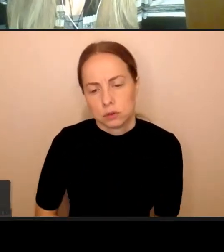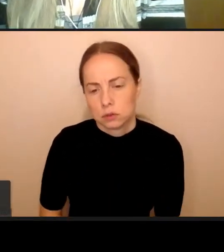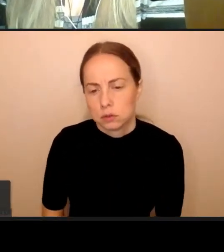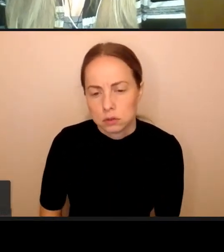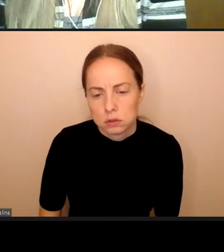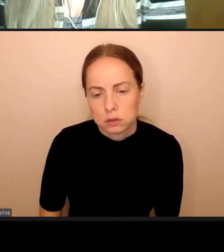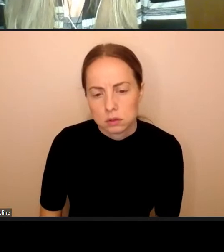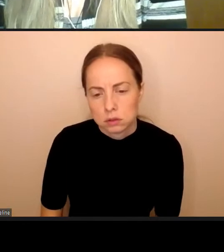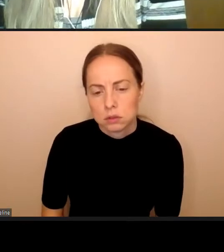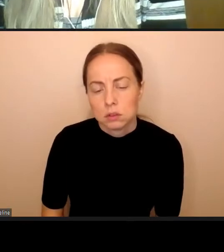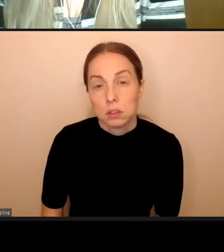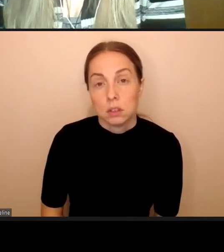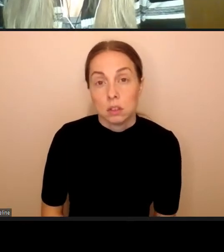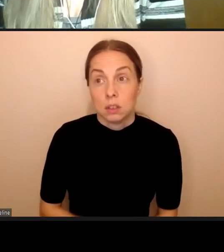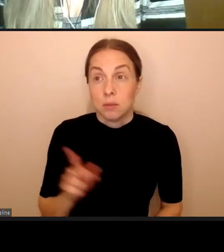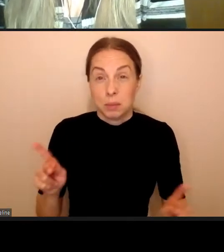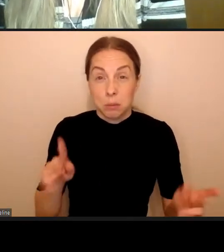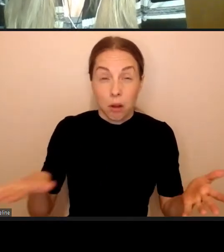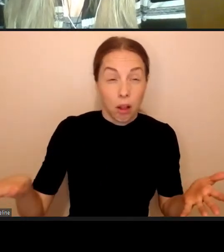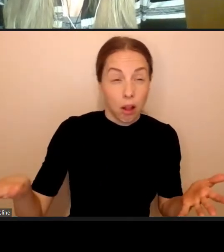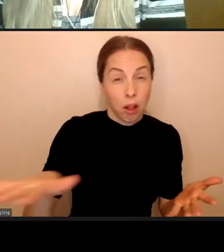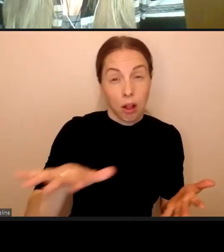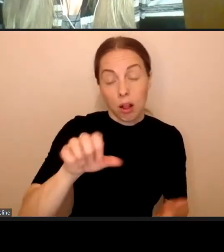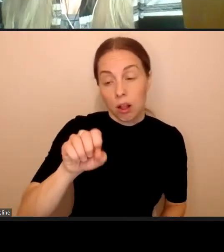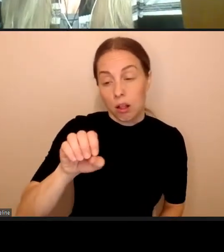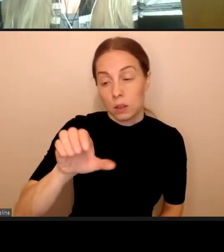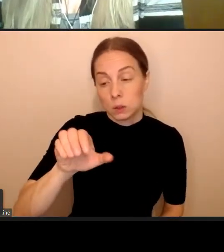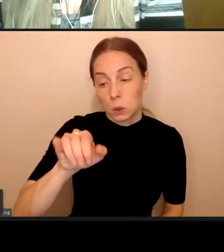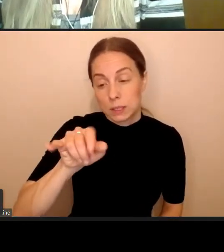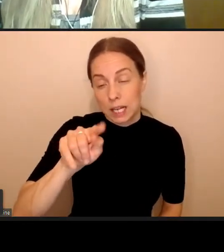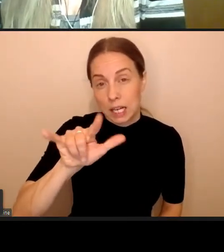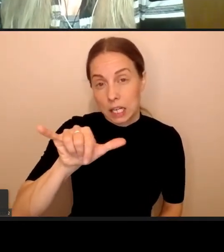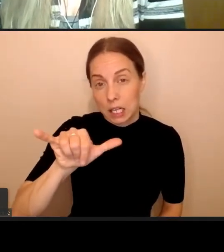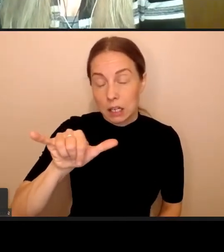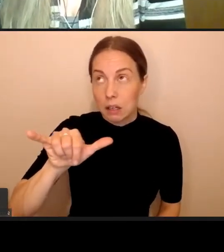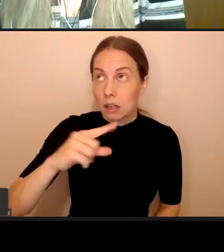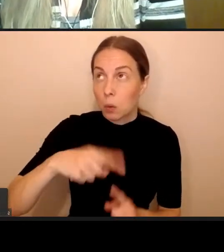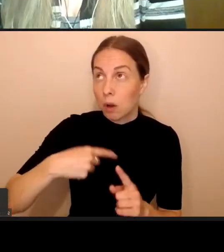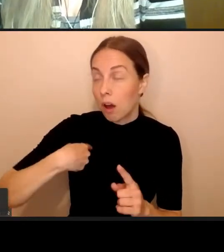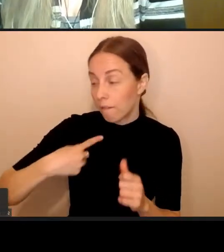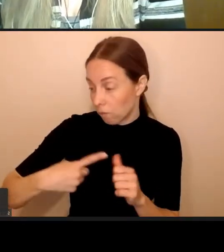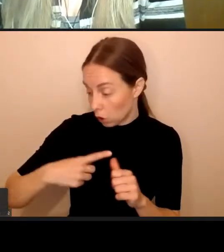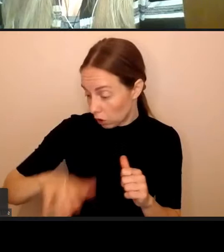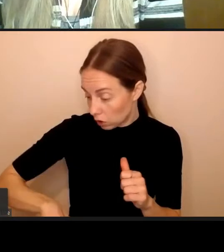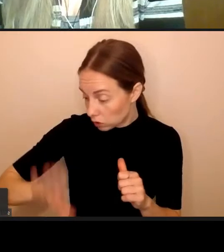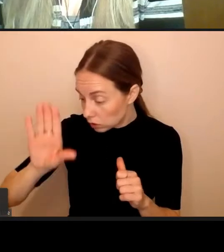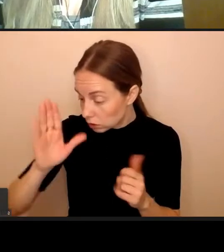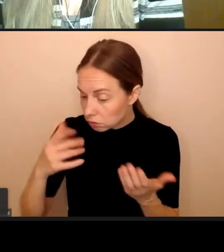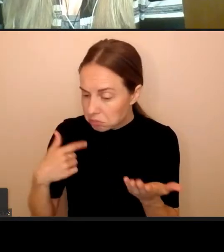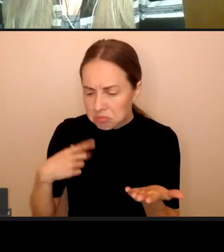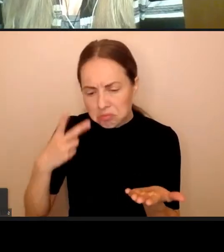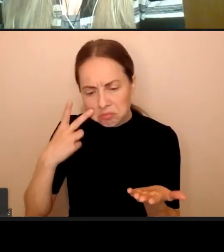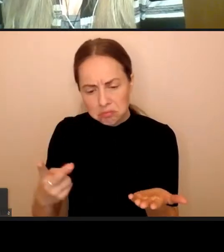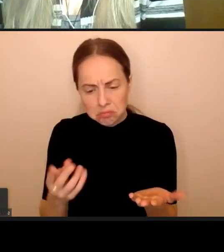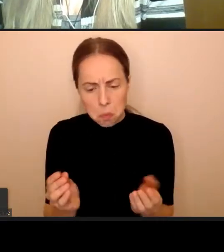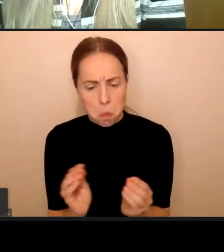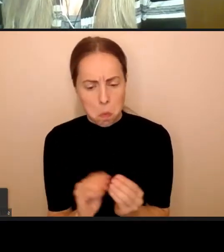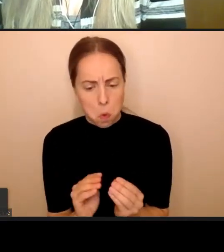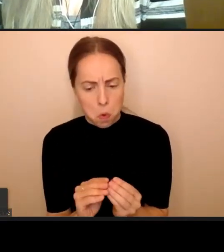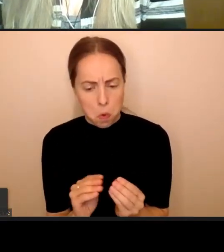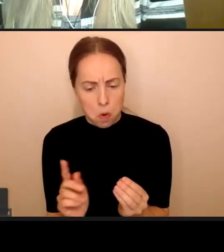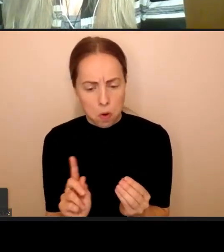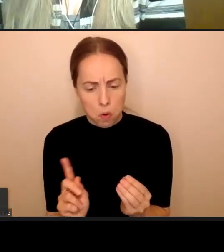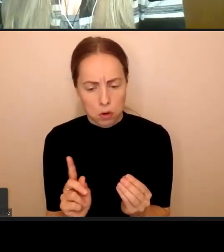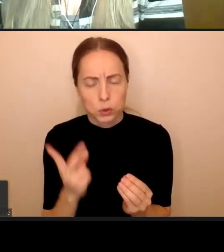Societal all the way along, I think, from when I first was growing up, I saw a lot more where